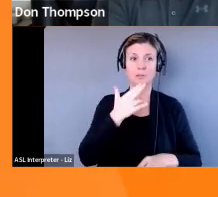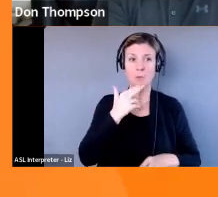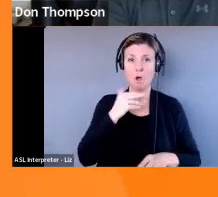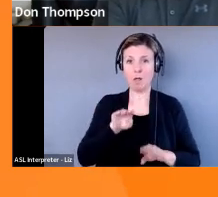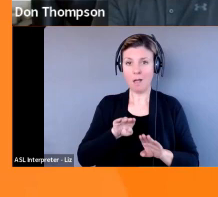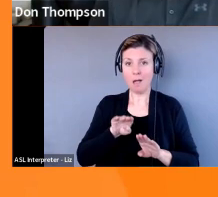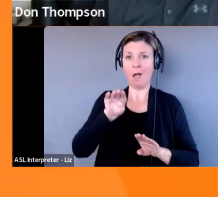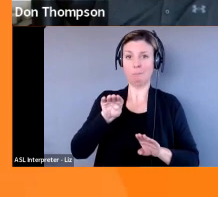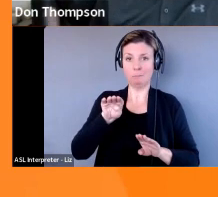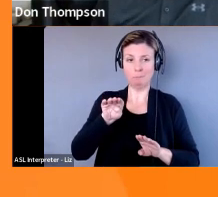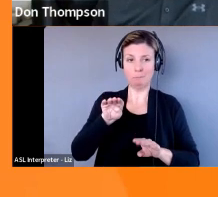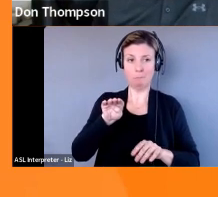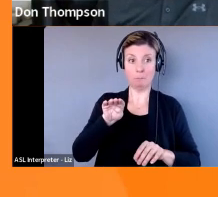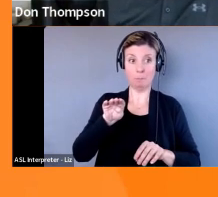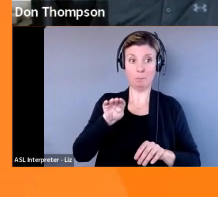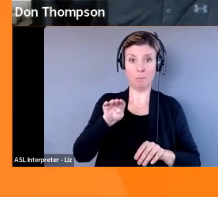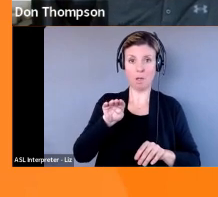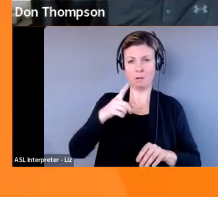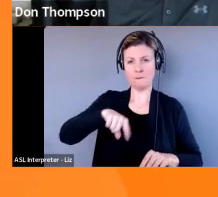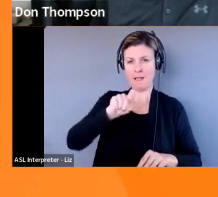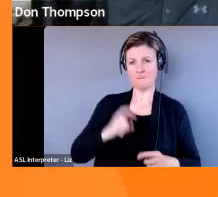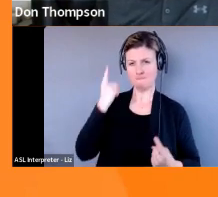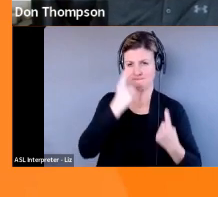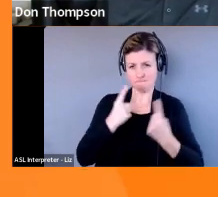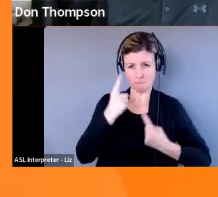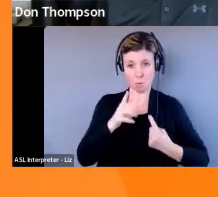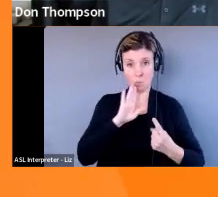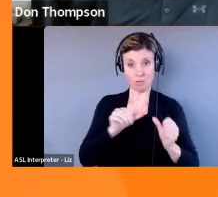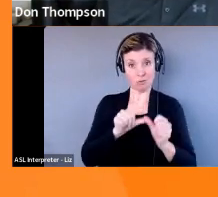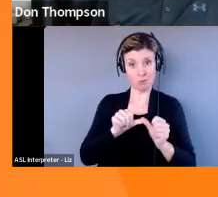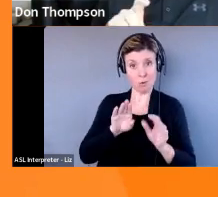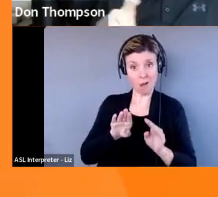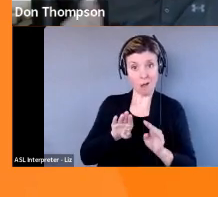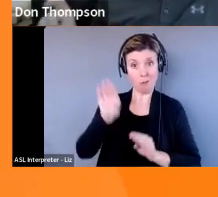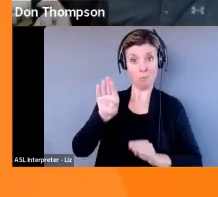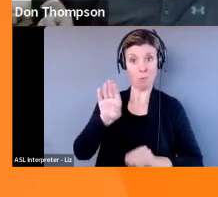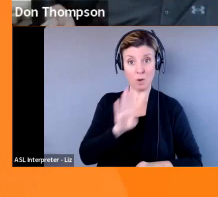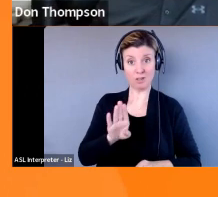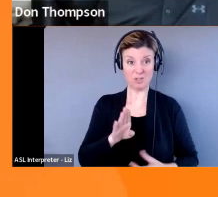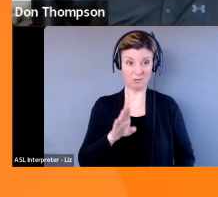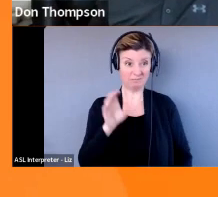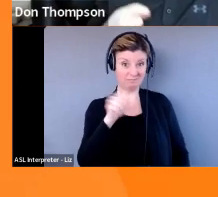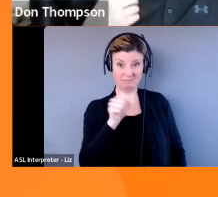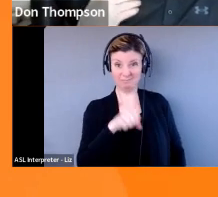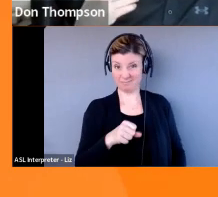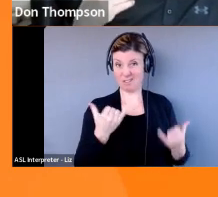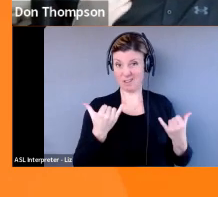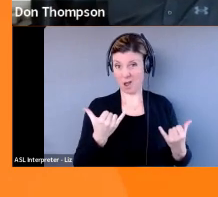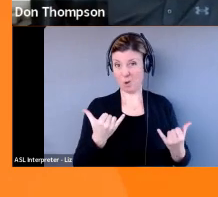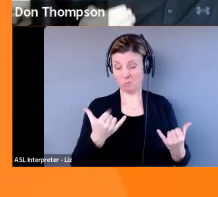the question is it going to stay? And the fact of the matter is, yeah, it's kind of baked into the numbers now,